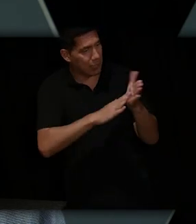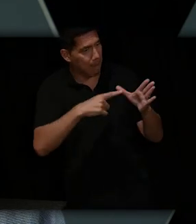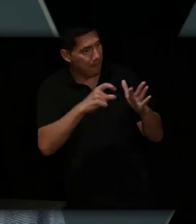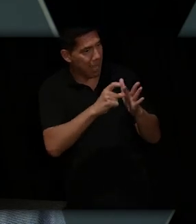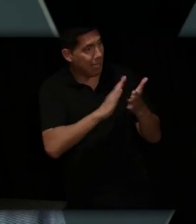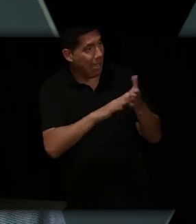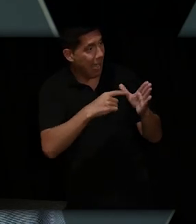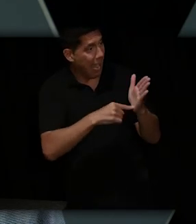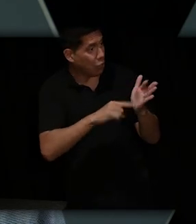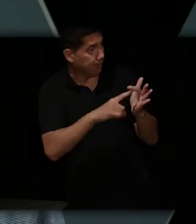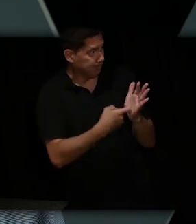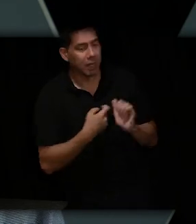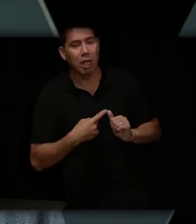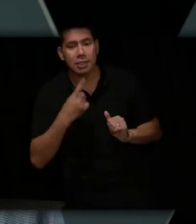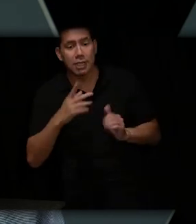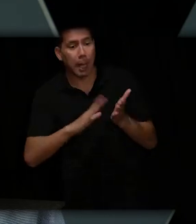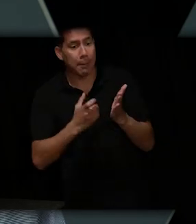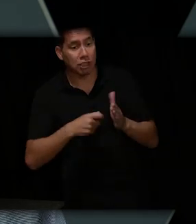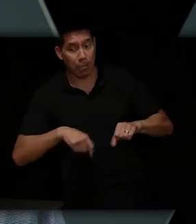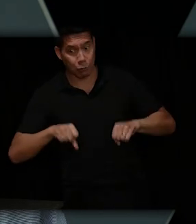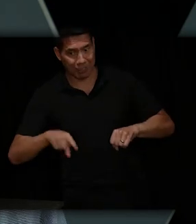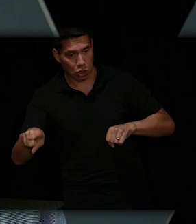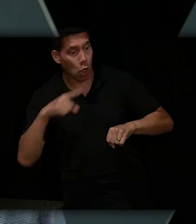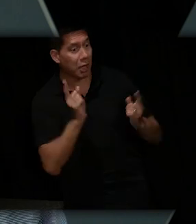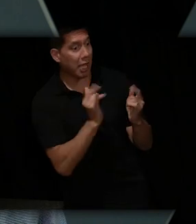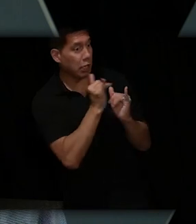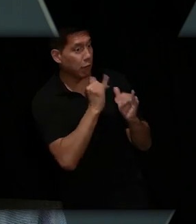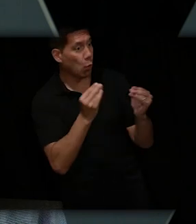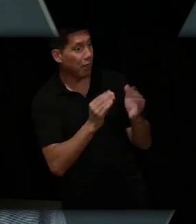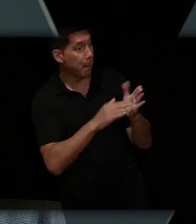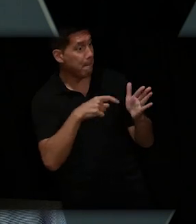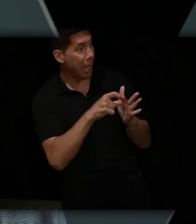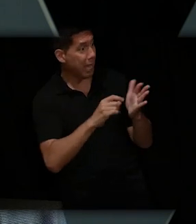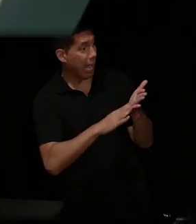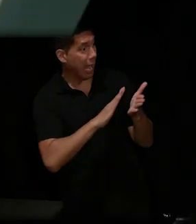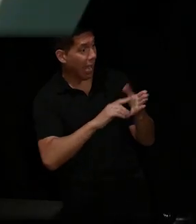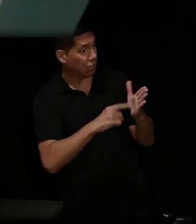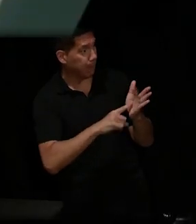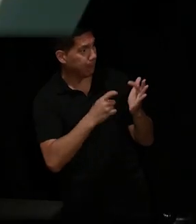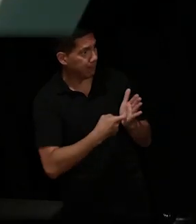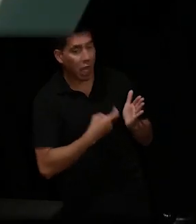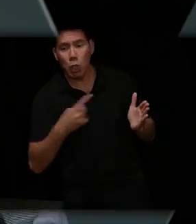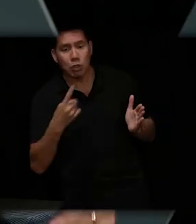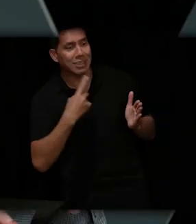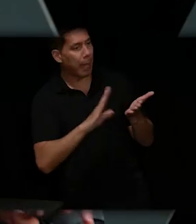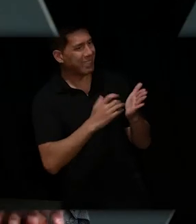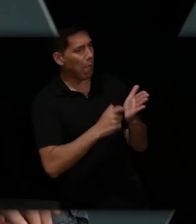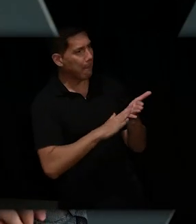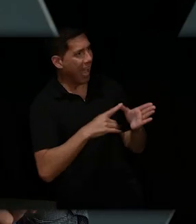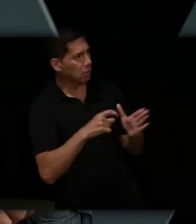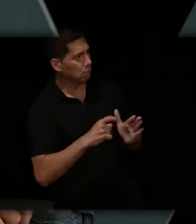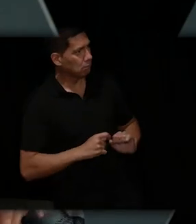President, you will do an interview with the Mad Hatter, and you're supposed to call him Mr. Mad, because that's what he likes to be called." And so then I remember